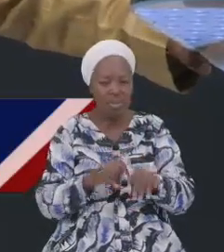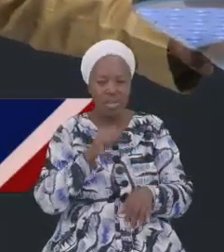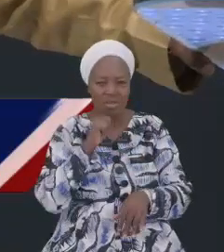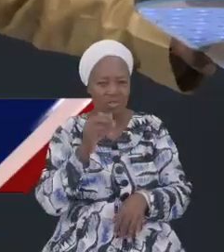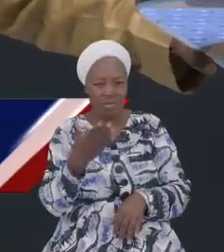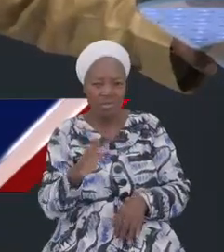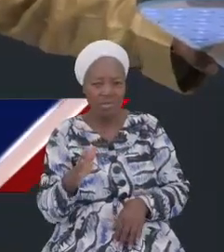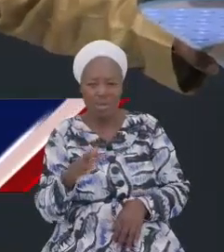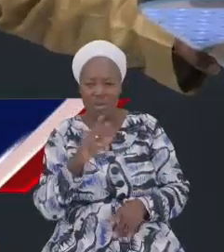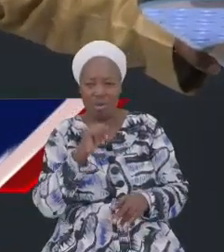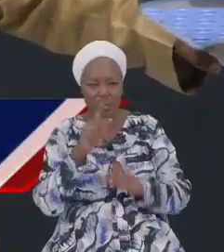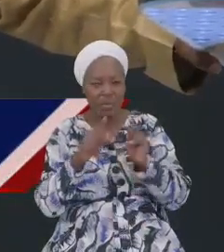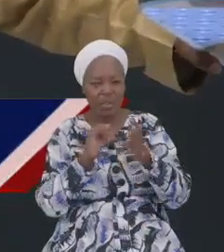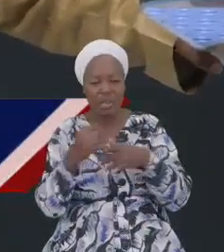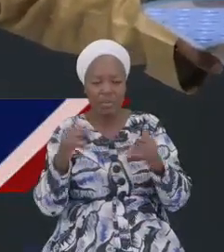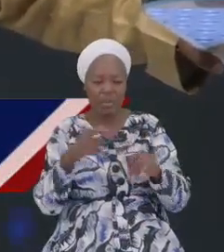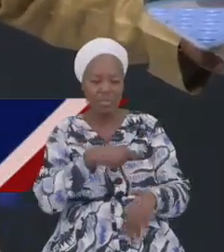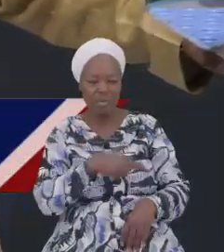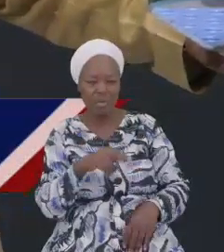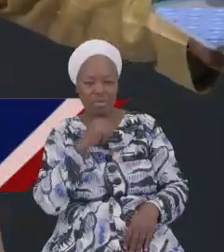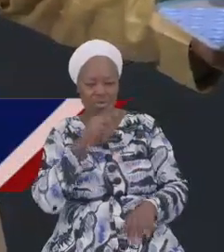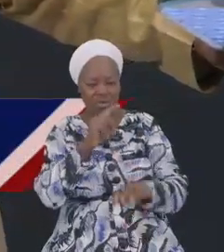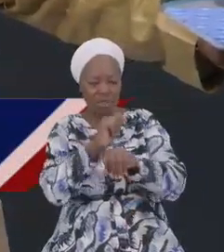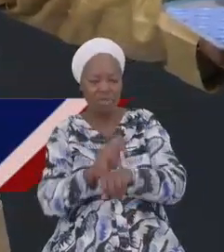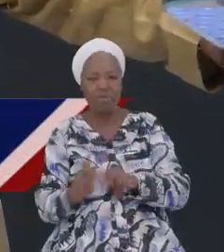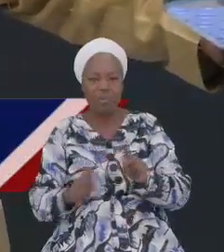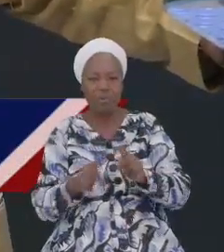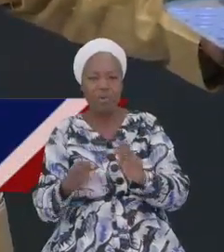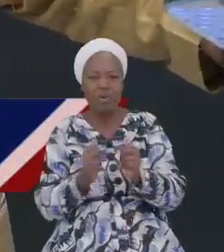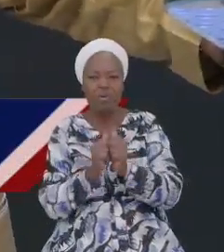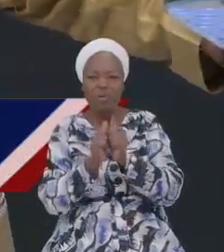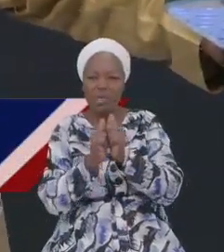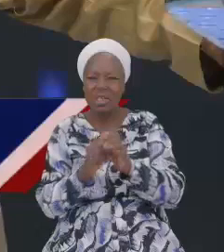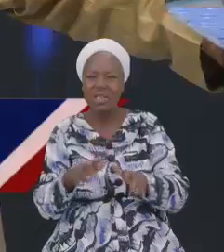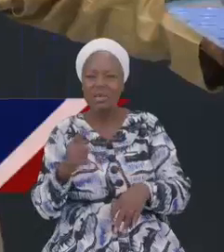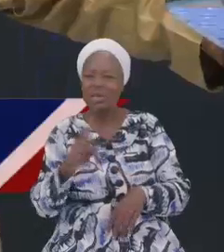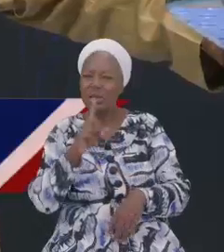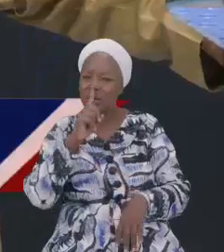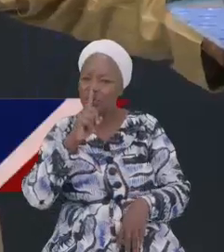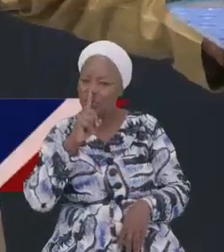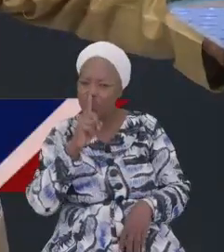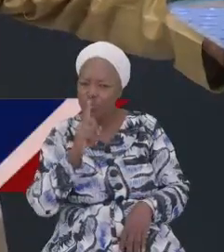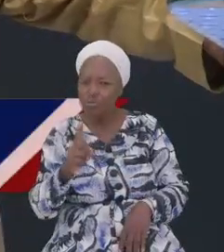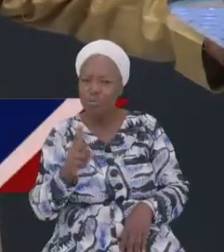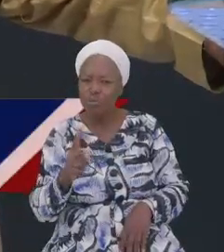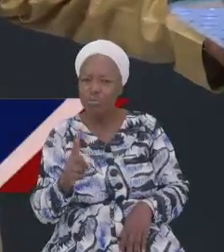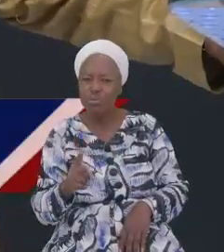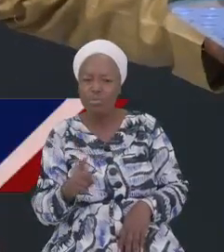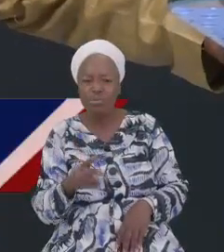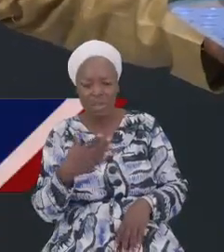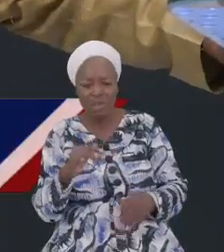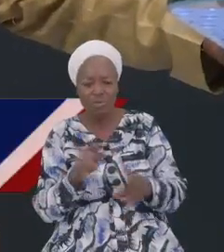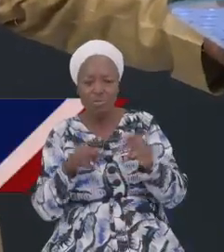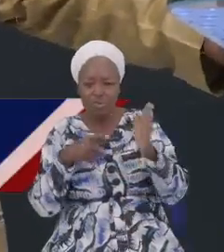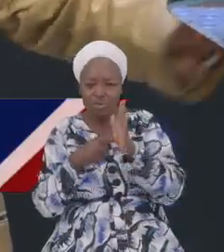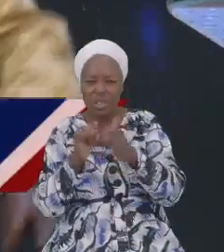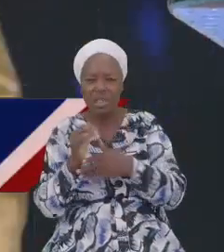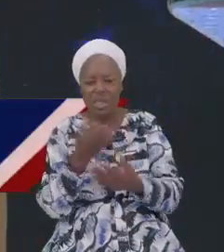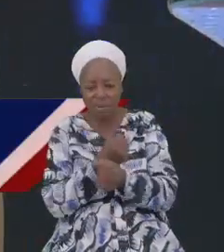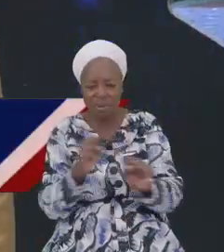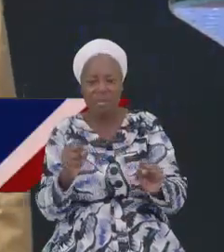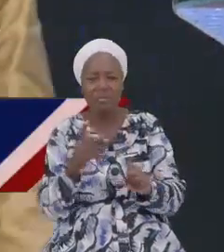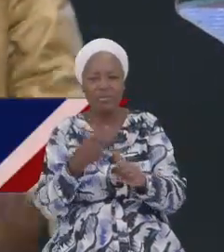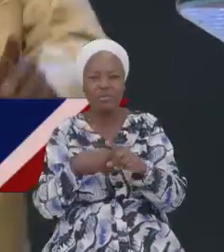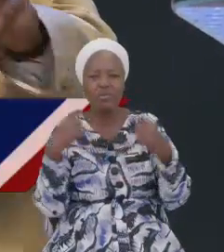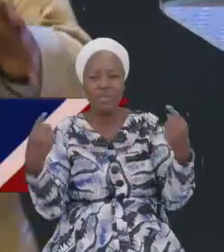playing religion, not traditional people without the real evidence of salvation and following